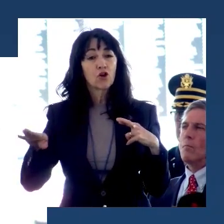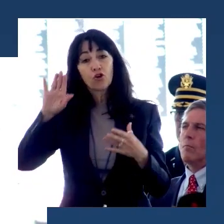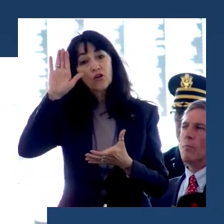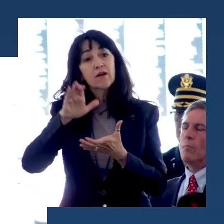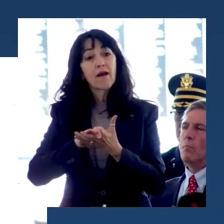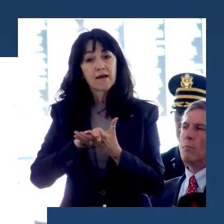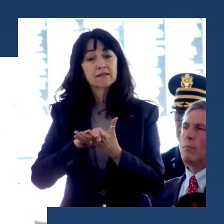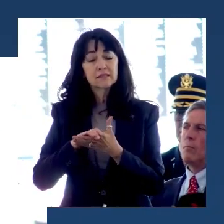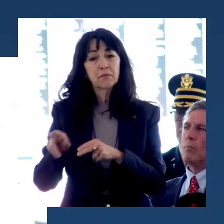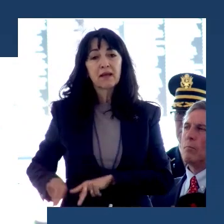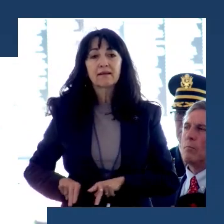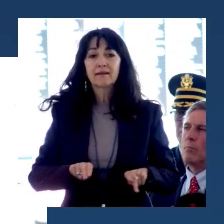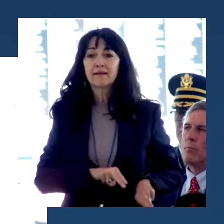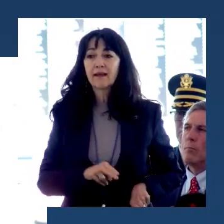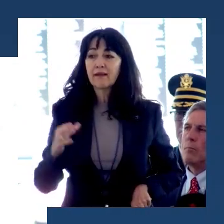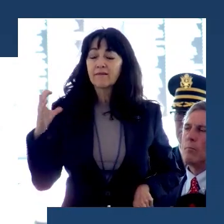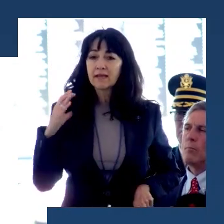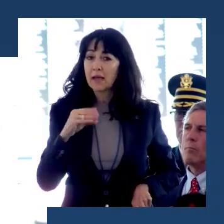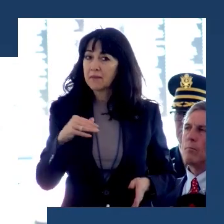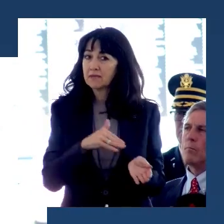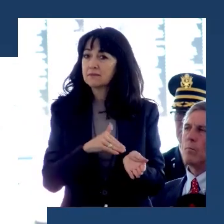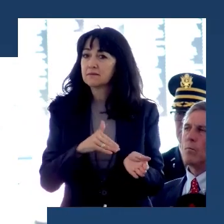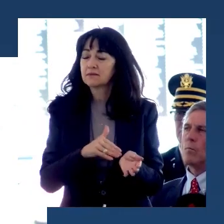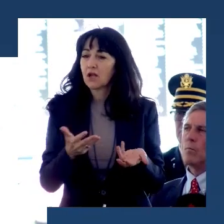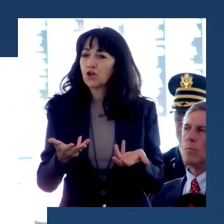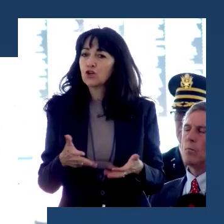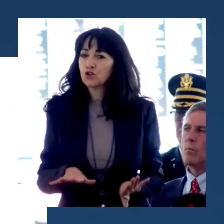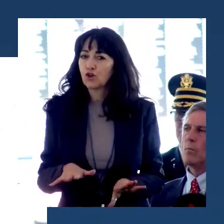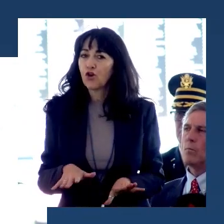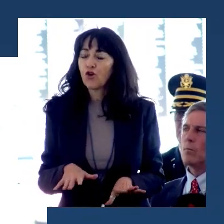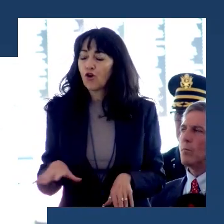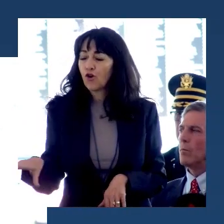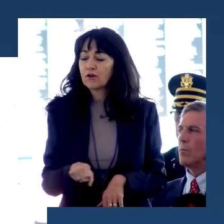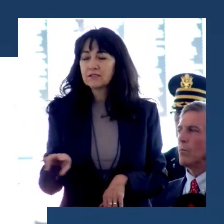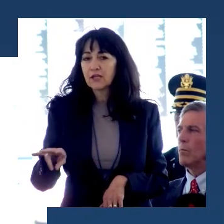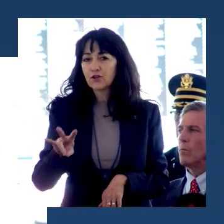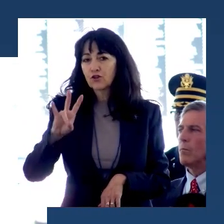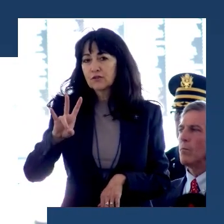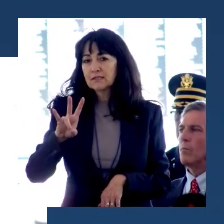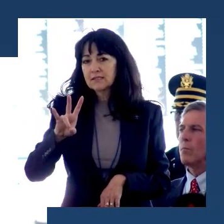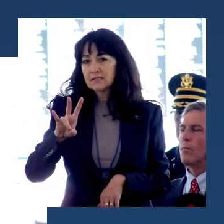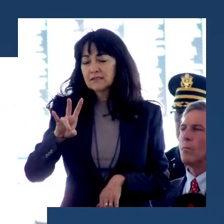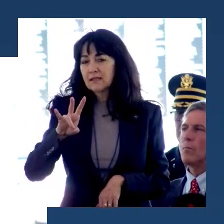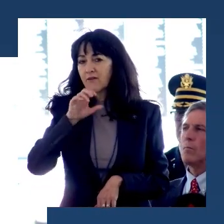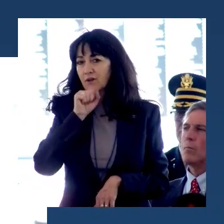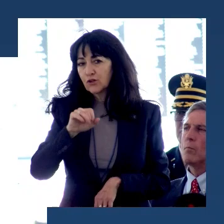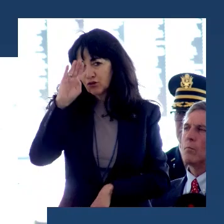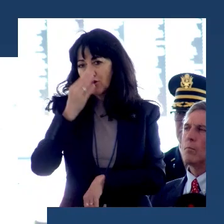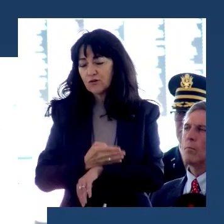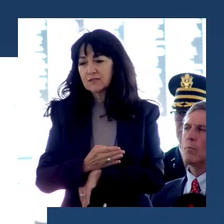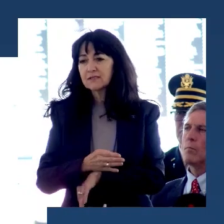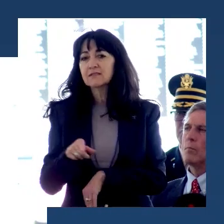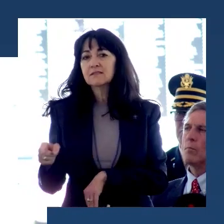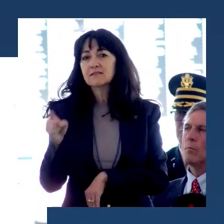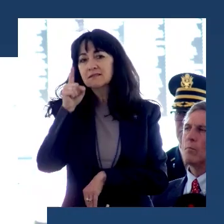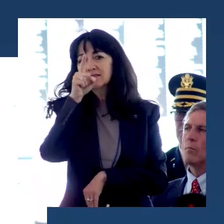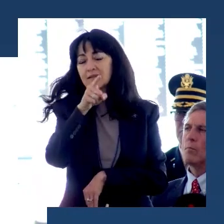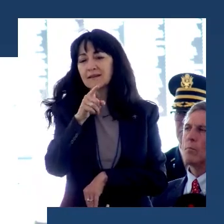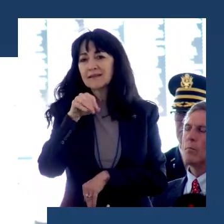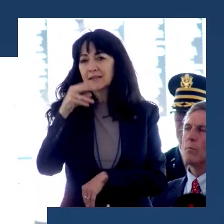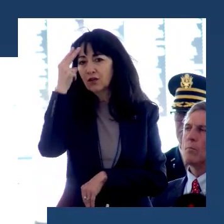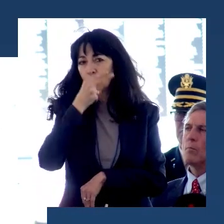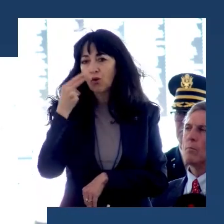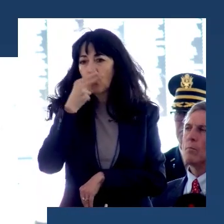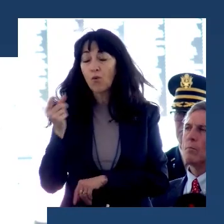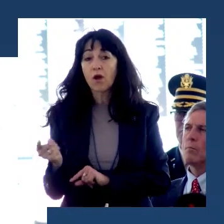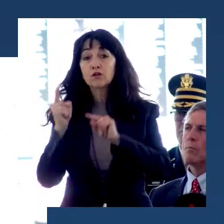husband, a Navy captain and a physician, had already taken their 7-year-old son to his next assignment in Hawaii. She went to Iraq